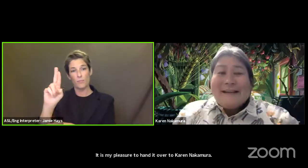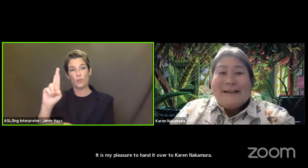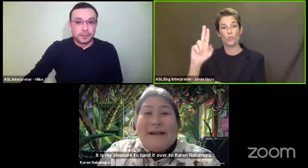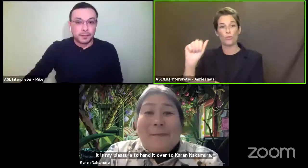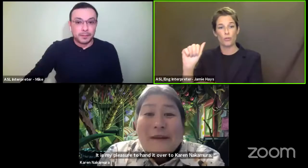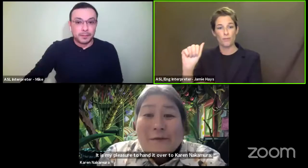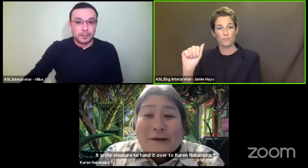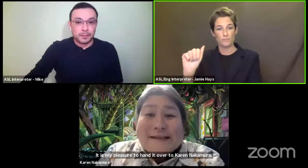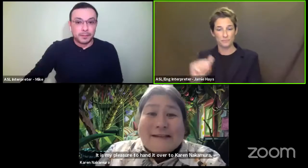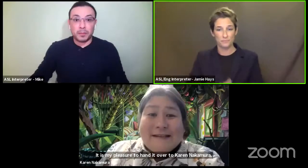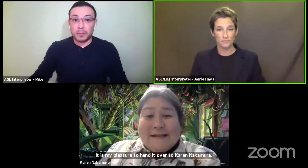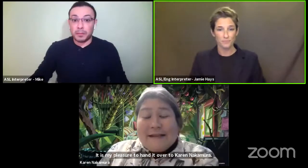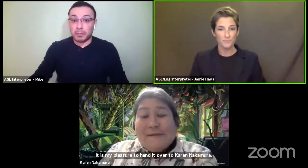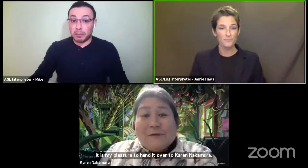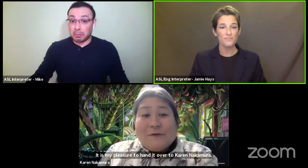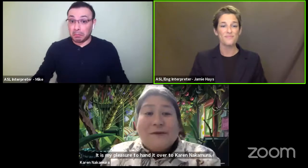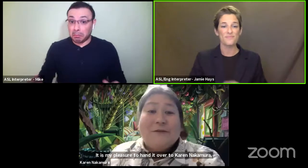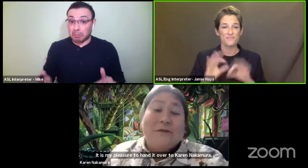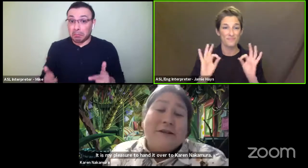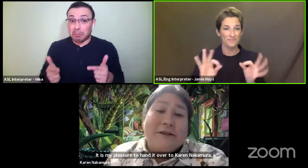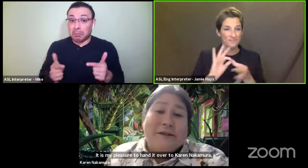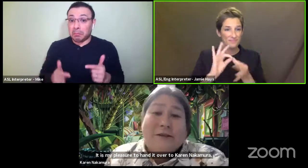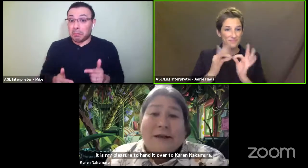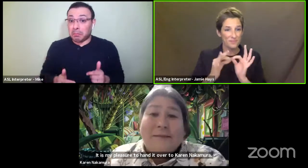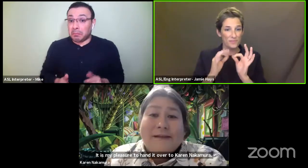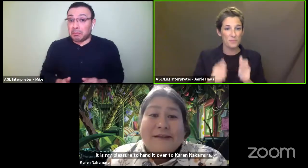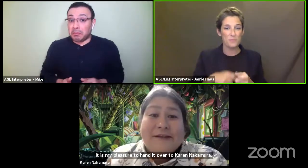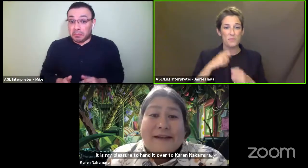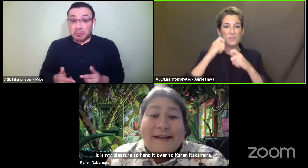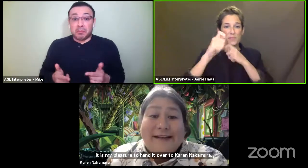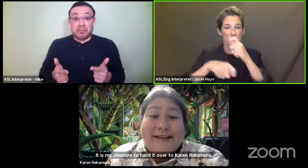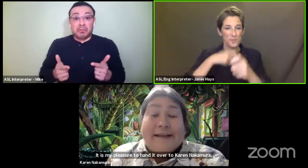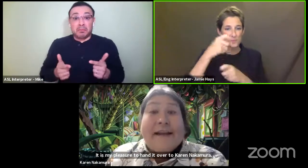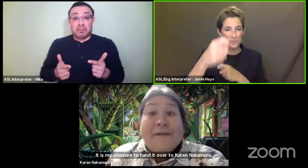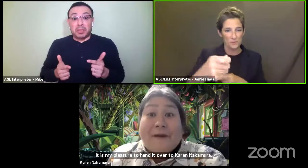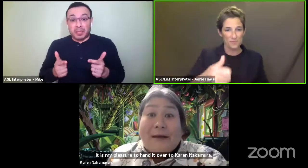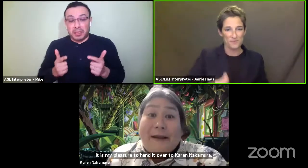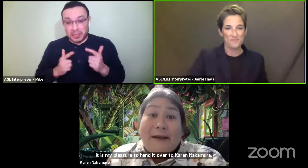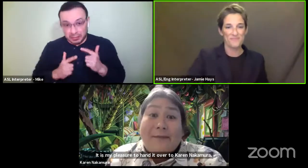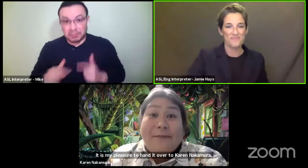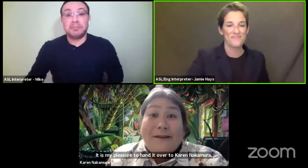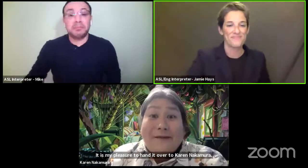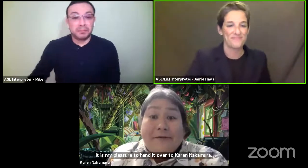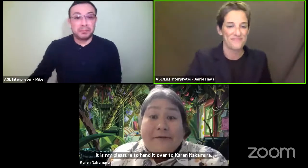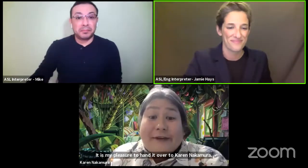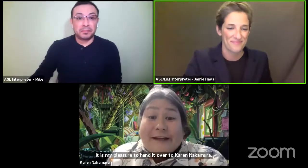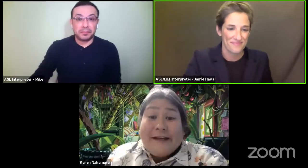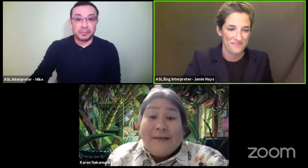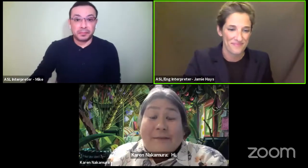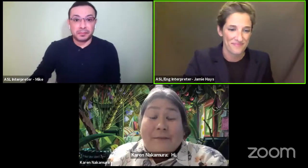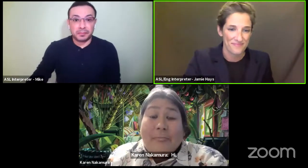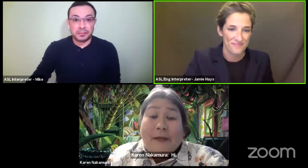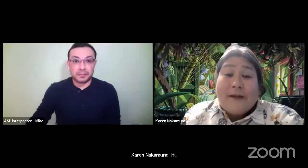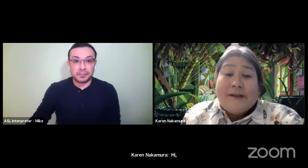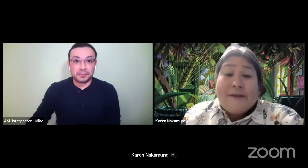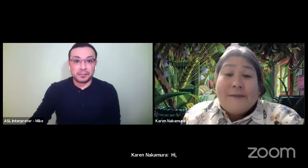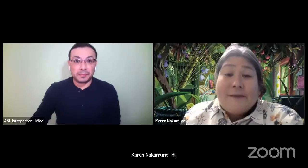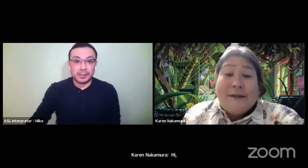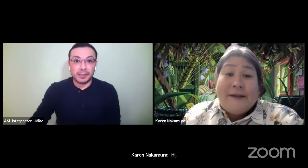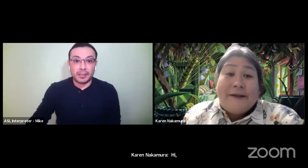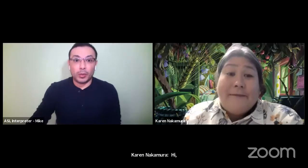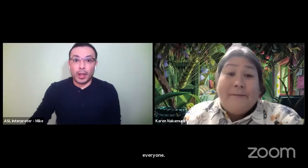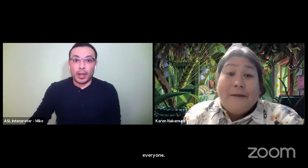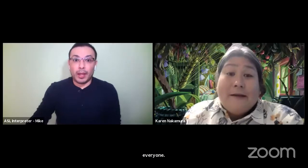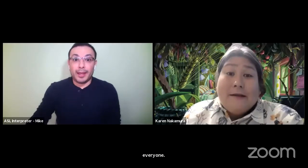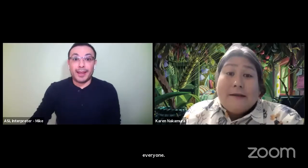Hi, everyone. It's delightful to see you today. Thank you for coming. I'm really honored to be